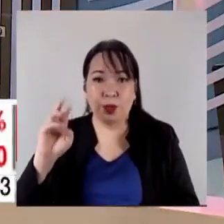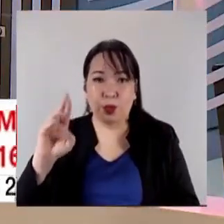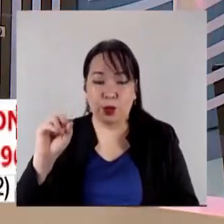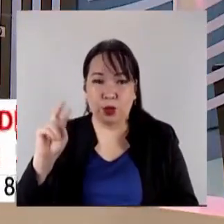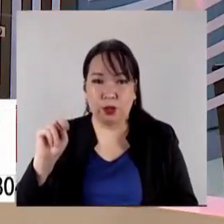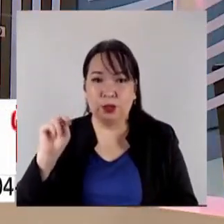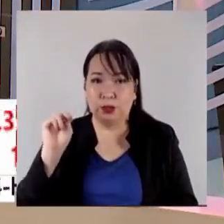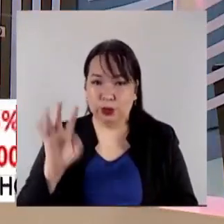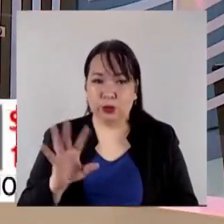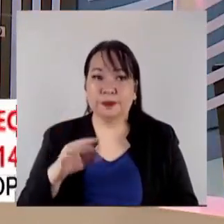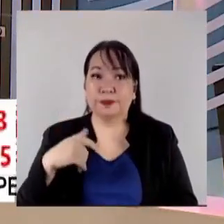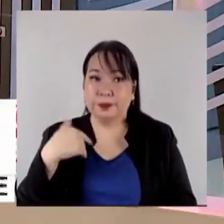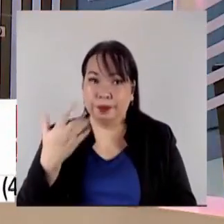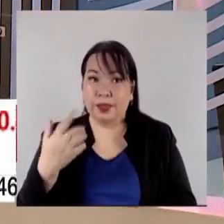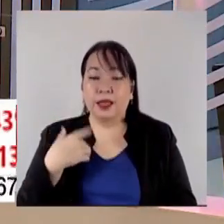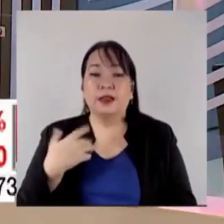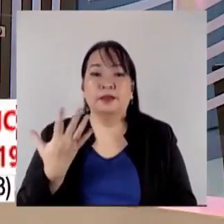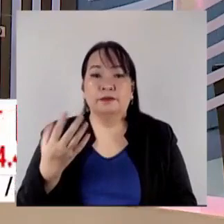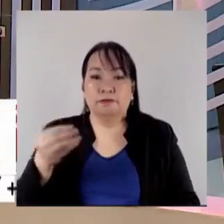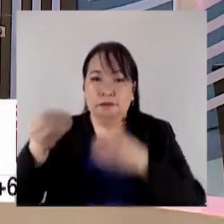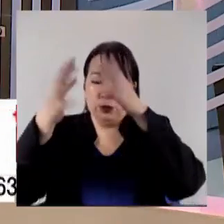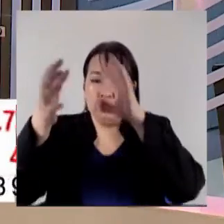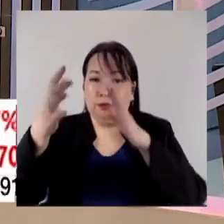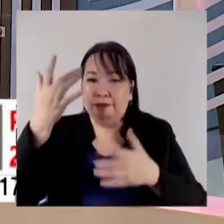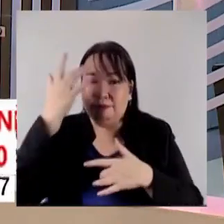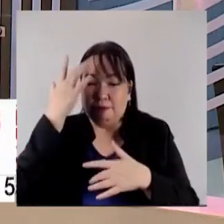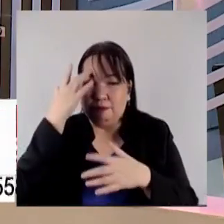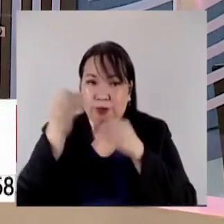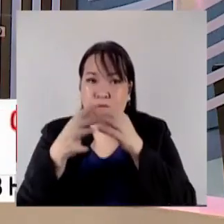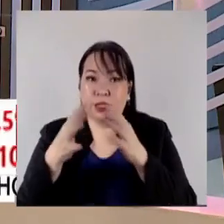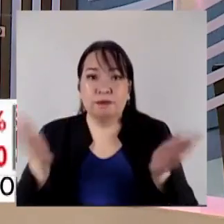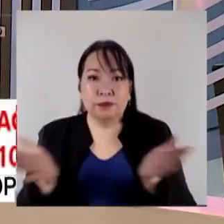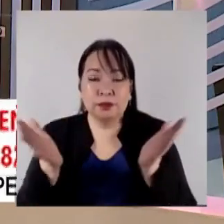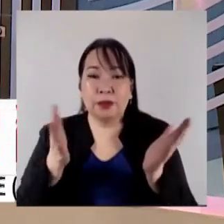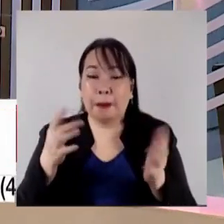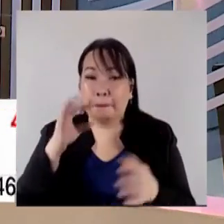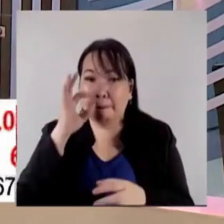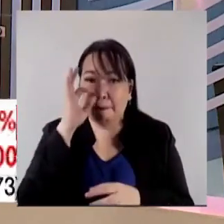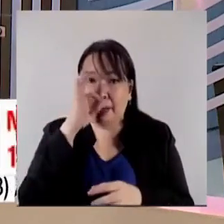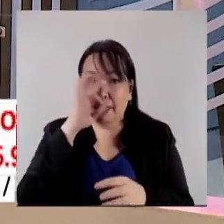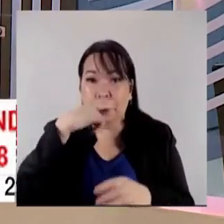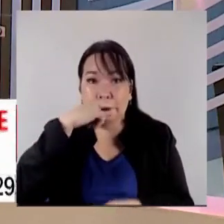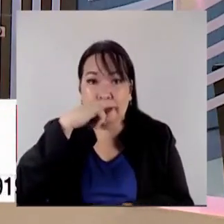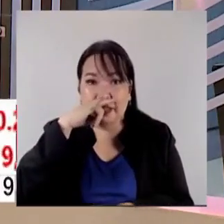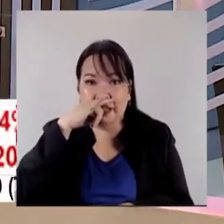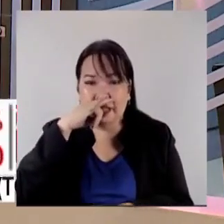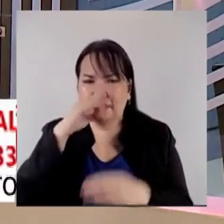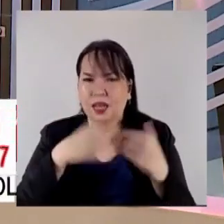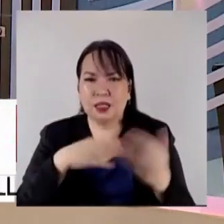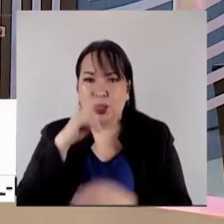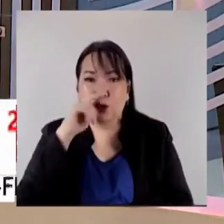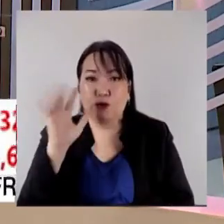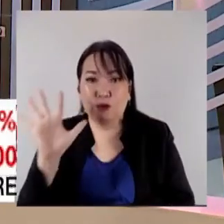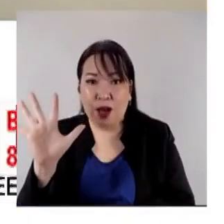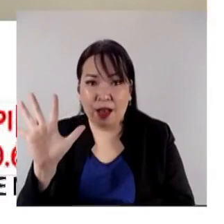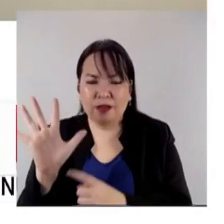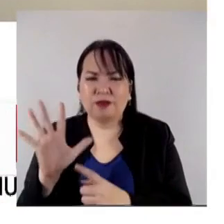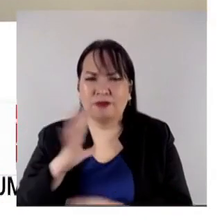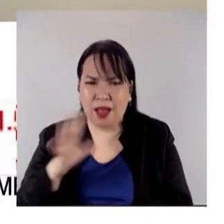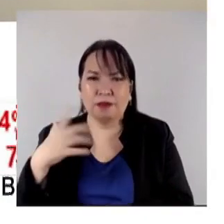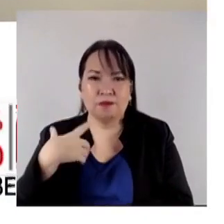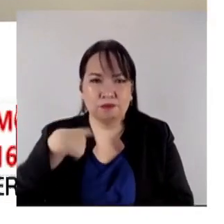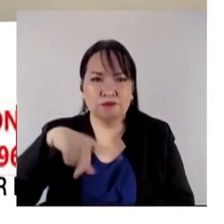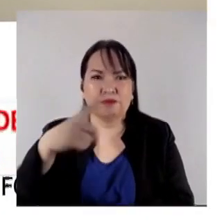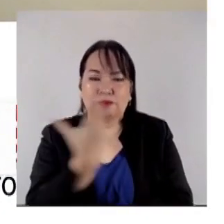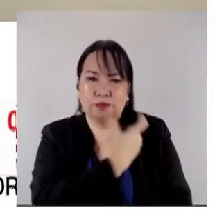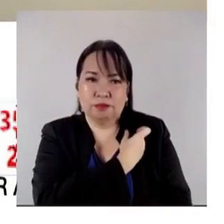An infectious diseases expert recommends Filipino children as young as 5 be vaccinated against COVID-19. Dr. Ronchin